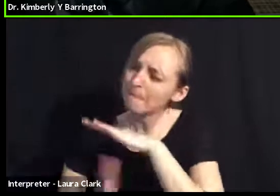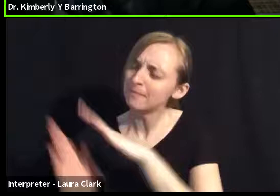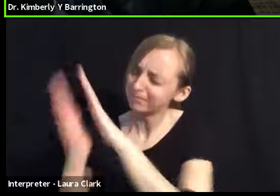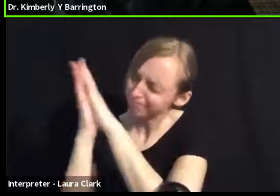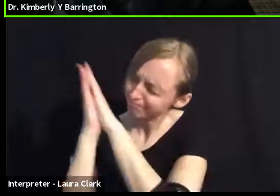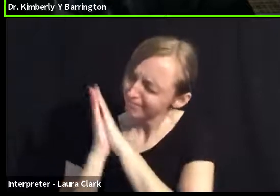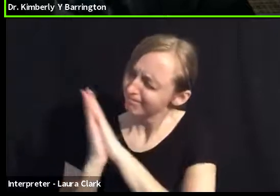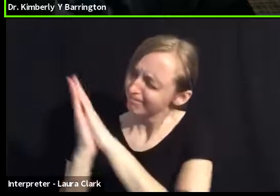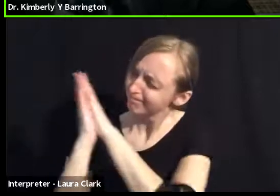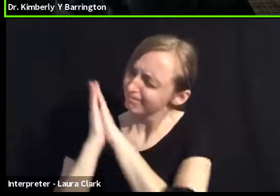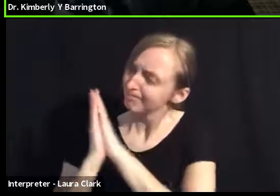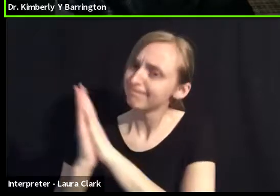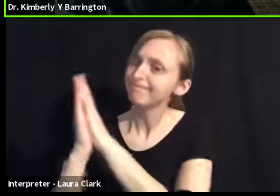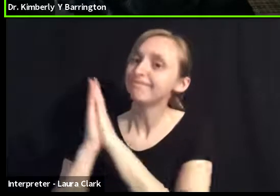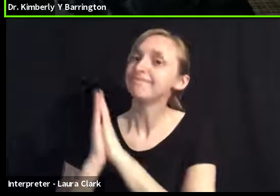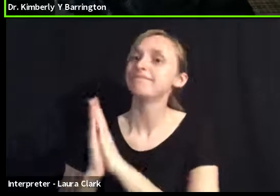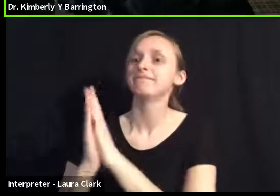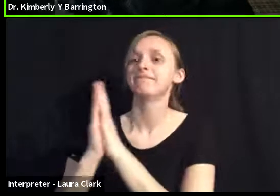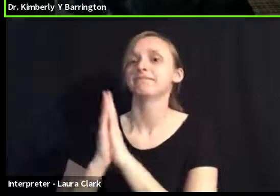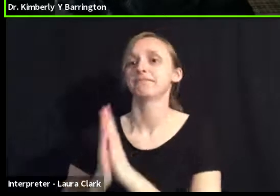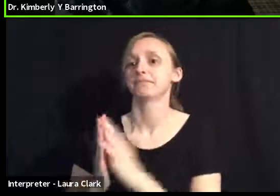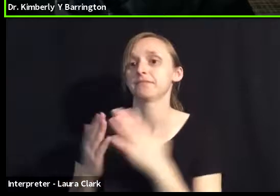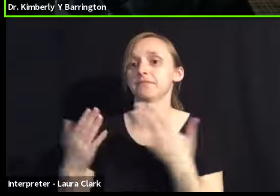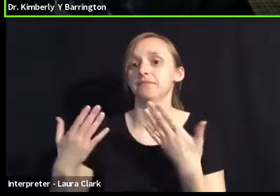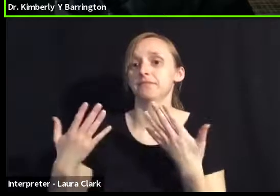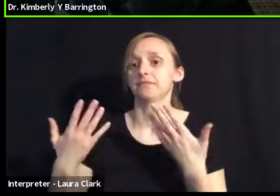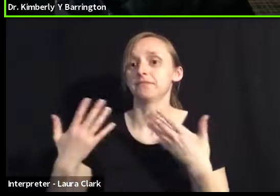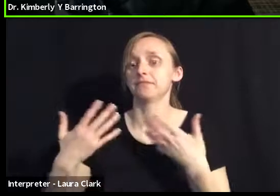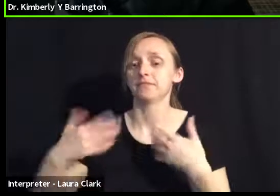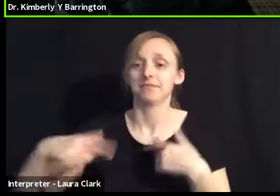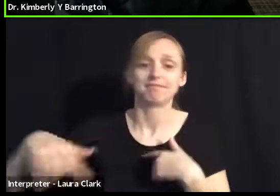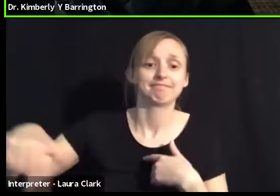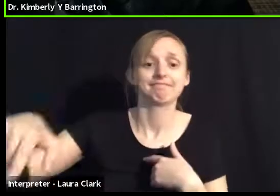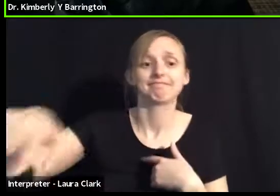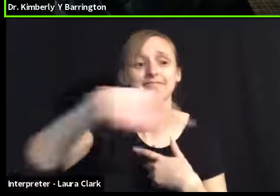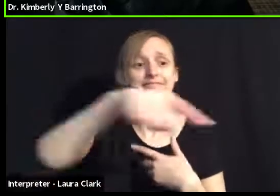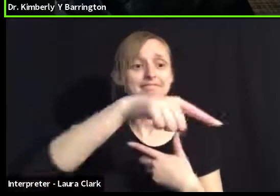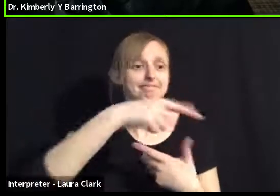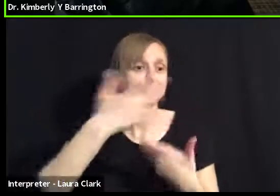cry. While on others thou art